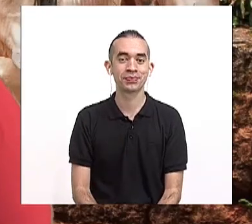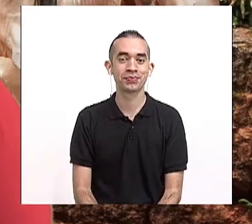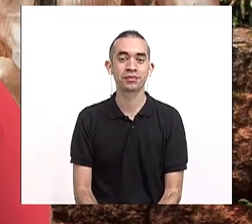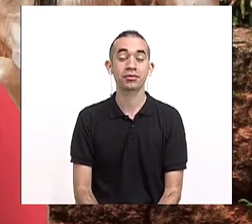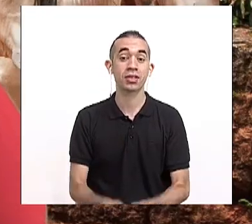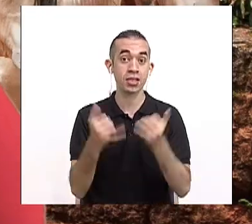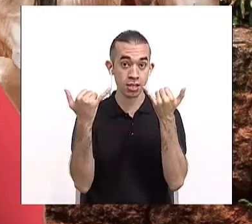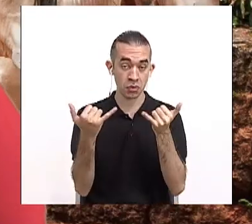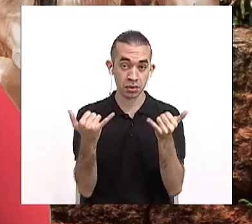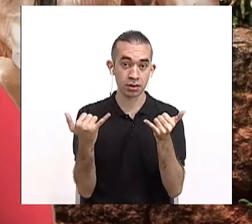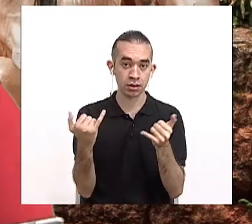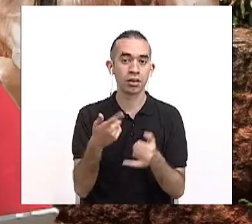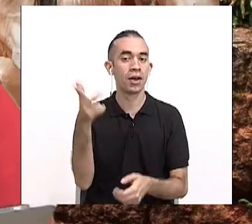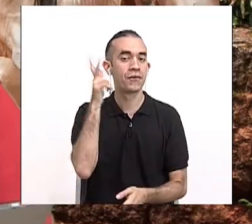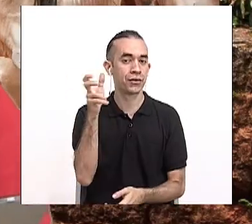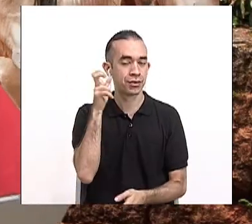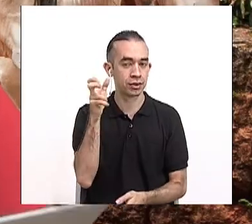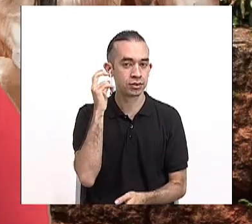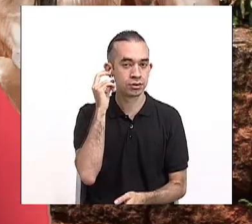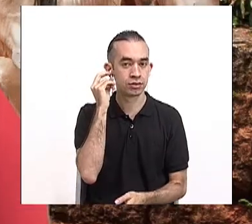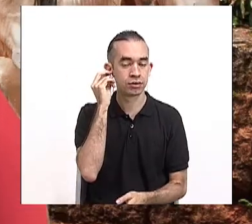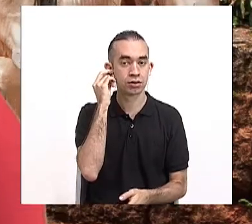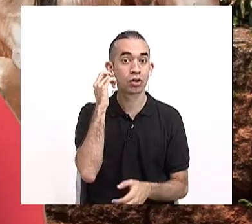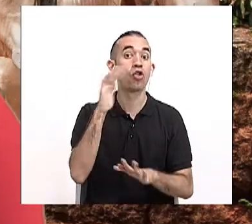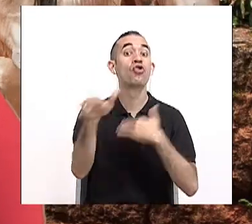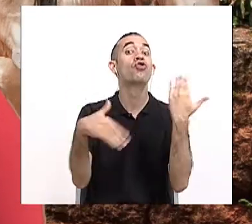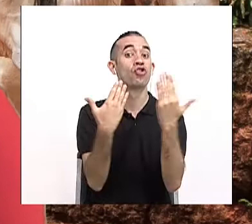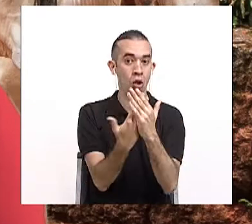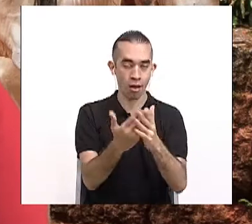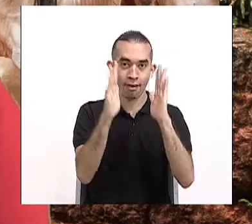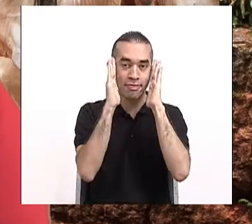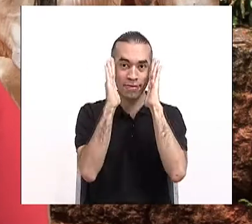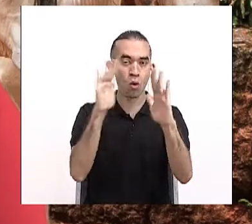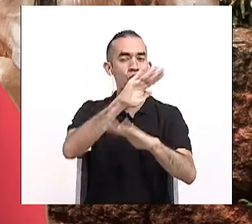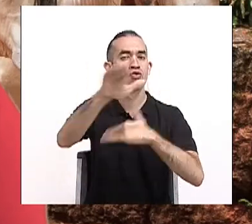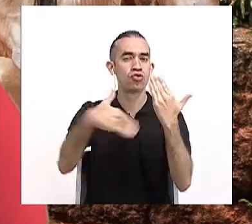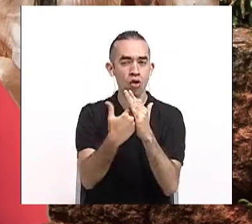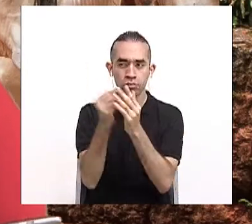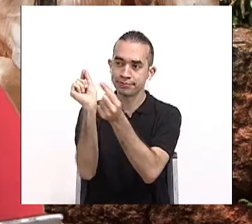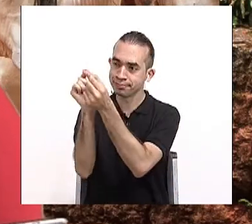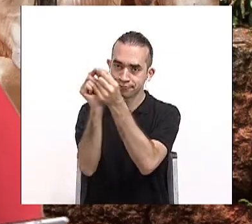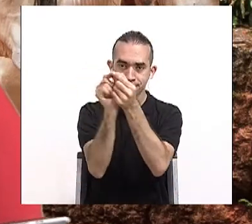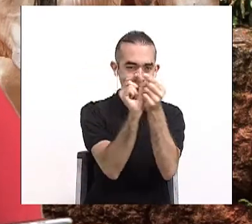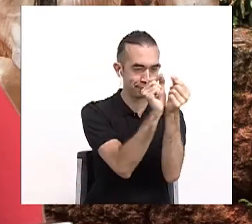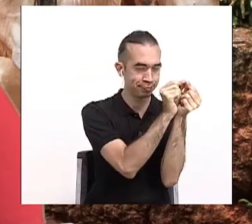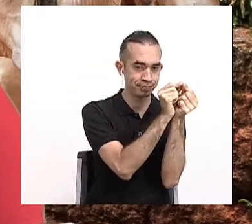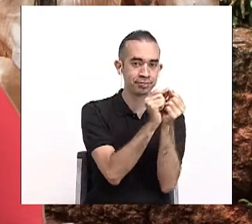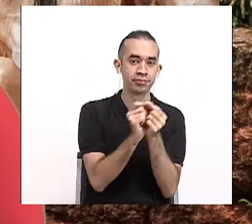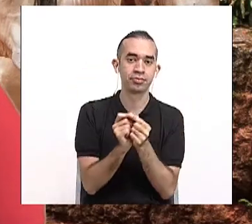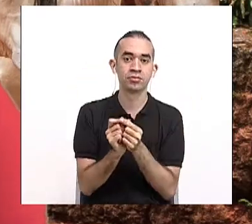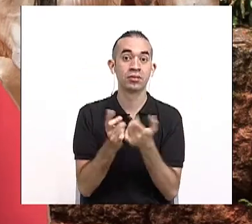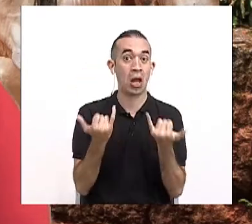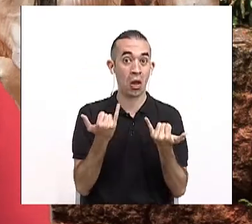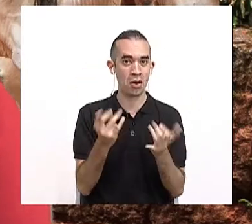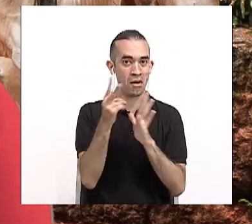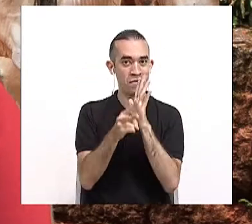to occasions in which we don't have to understand everything that is being said, but only a very specific